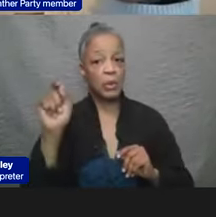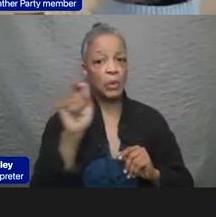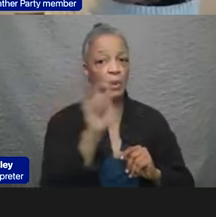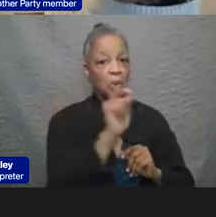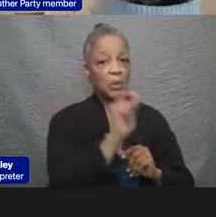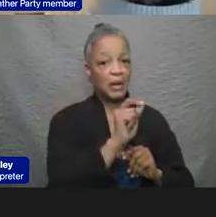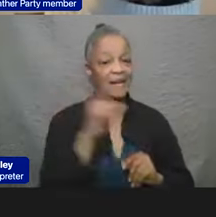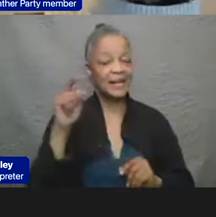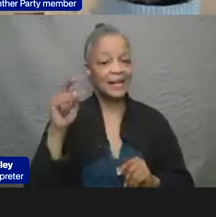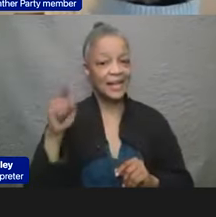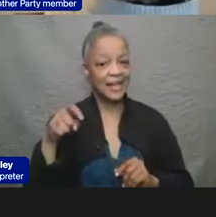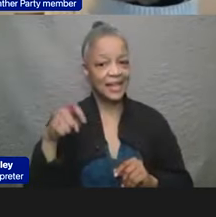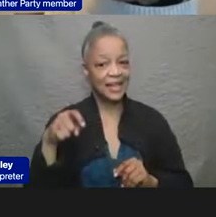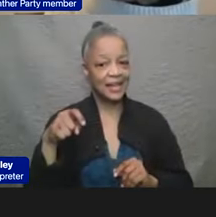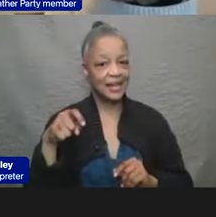need